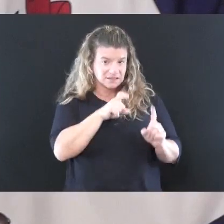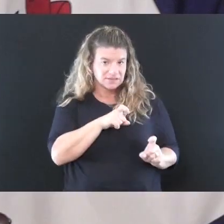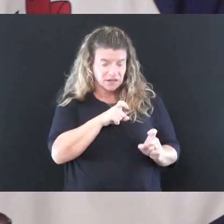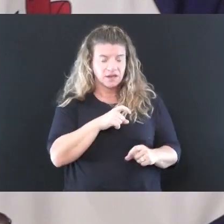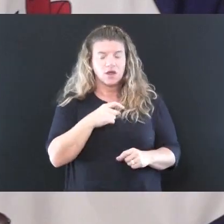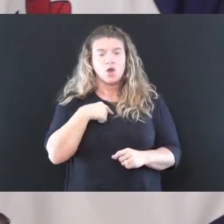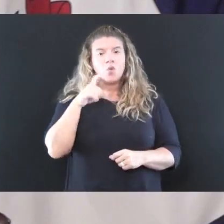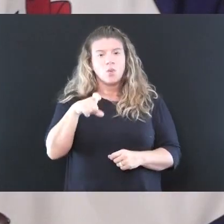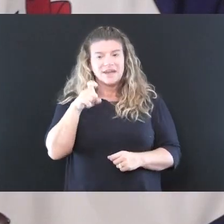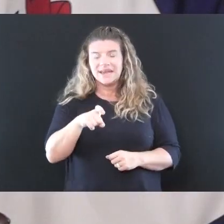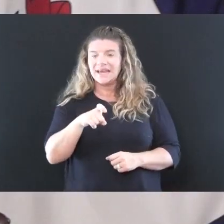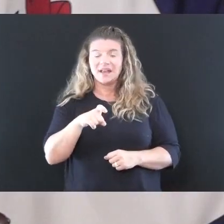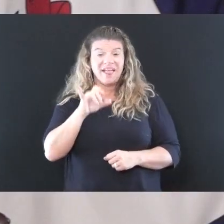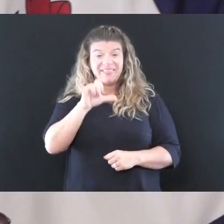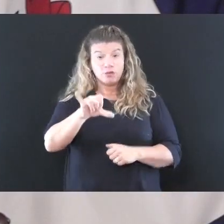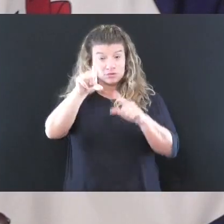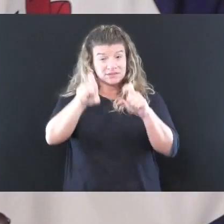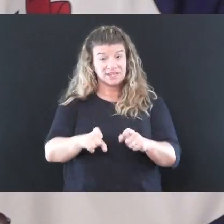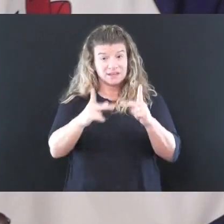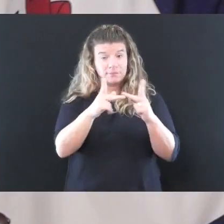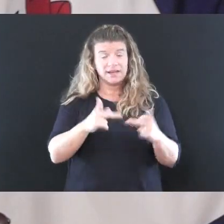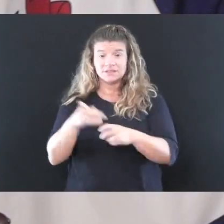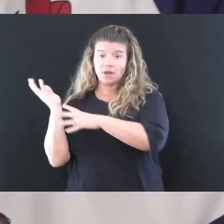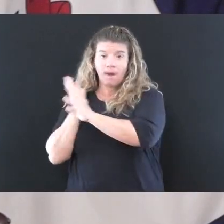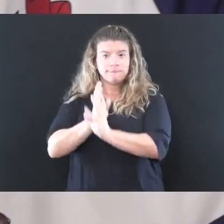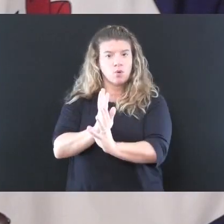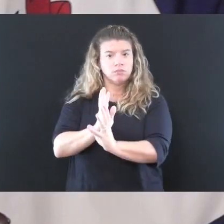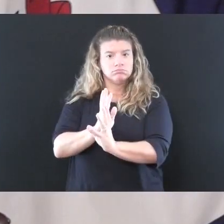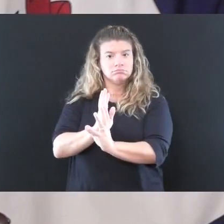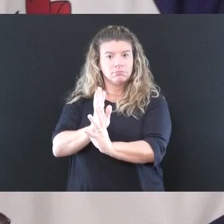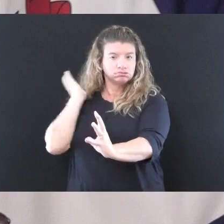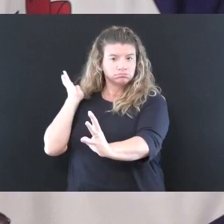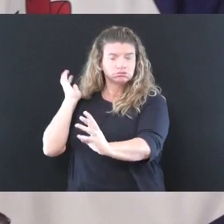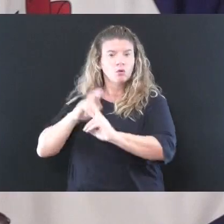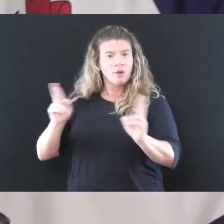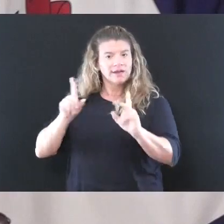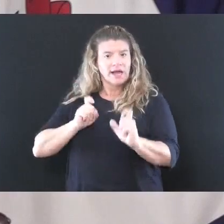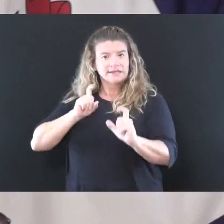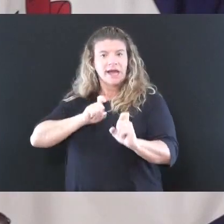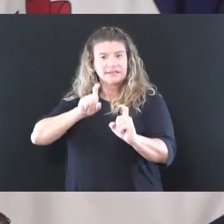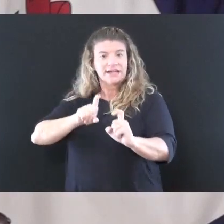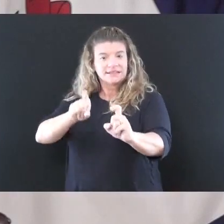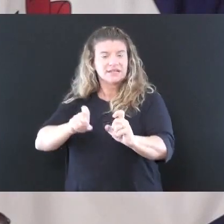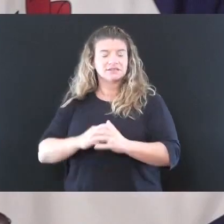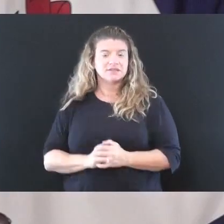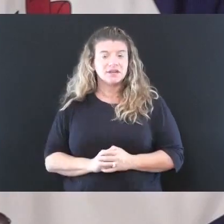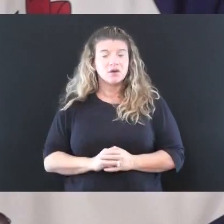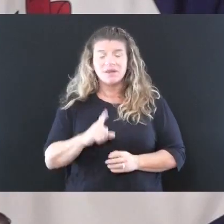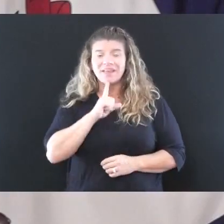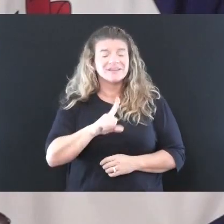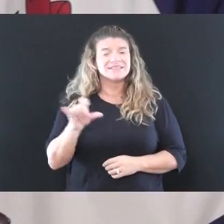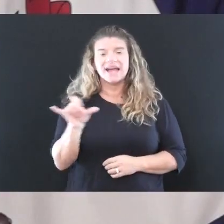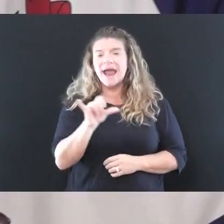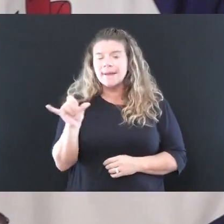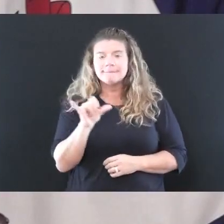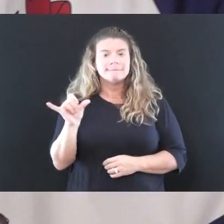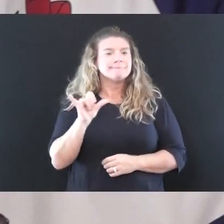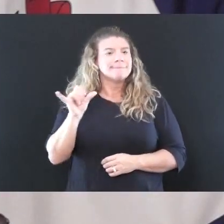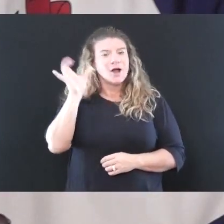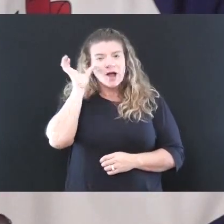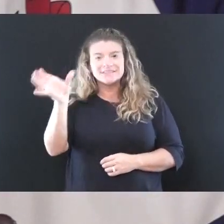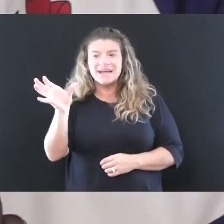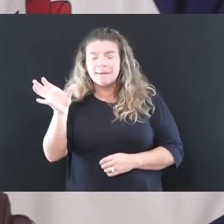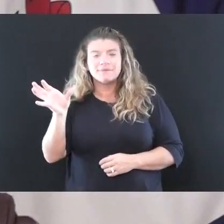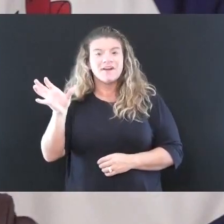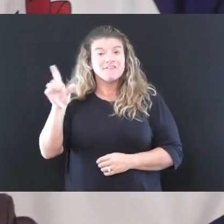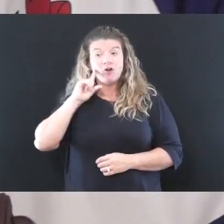to flood these testing sites with people and everything, and just like we did, just exactly like we did in getting counted